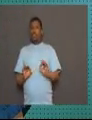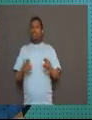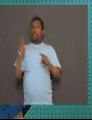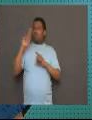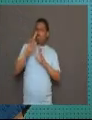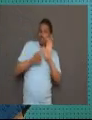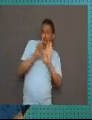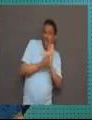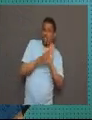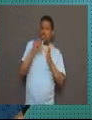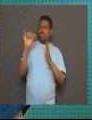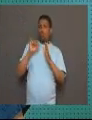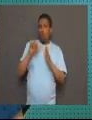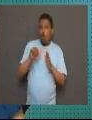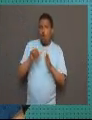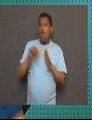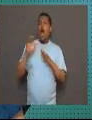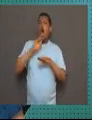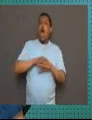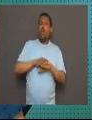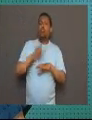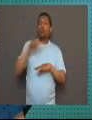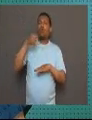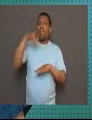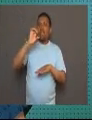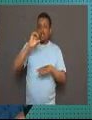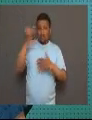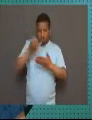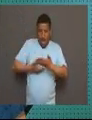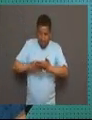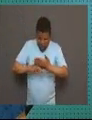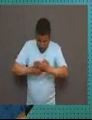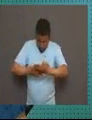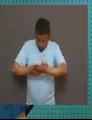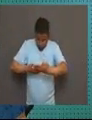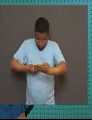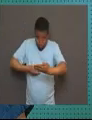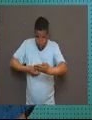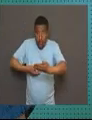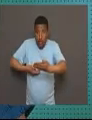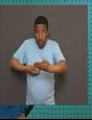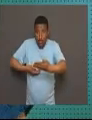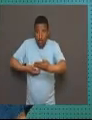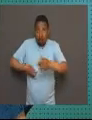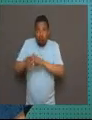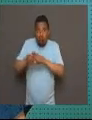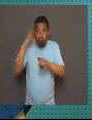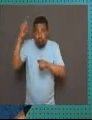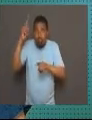certain signs and symbols on a topographic map, such as for